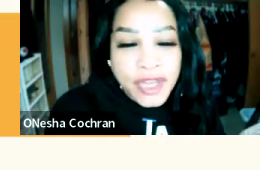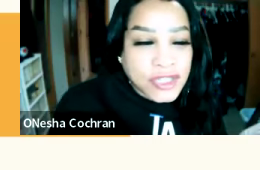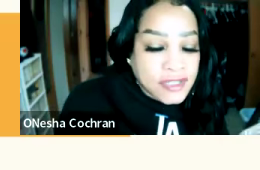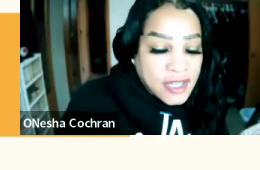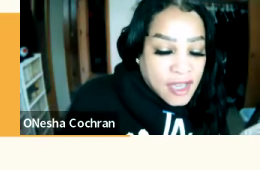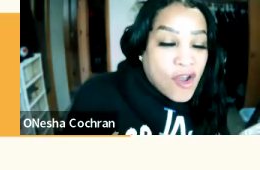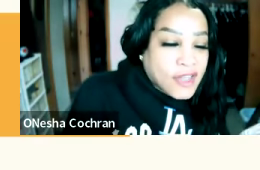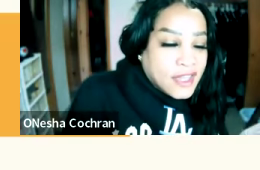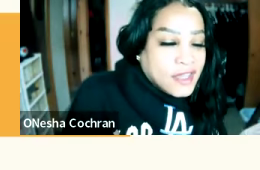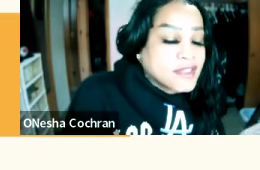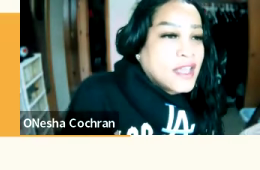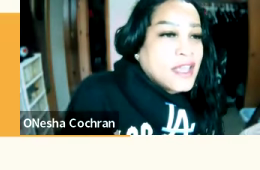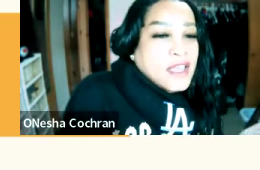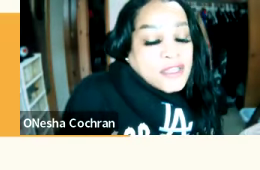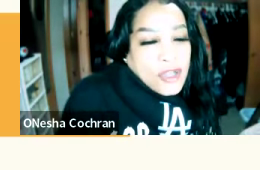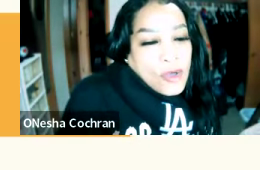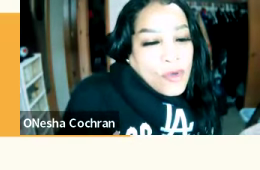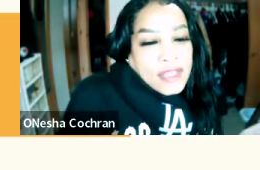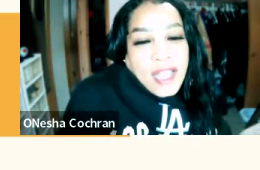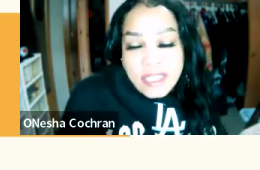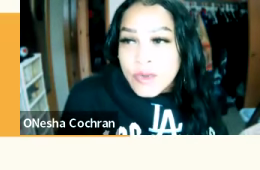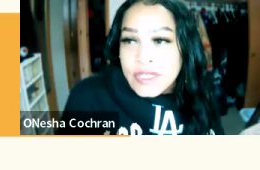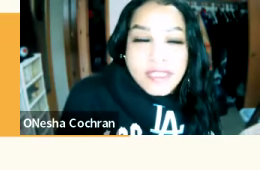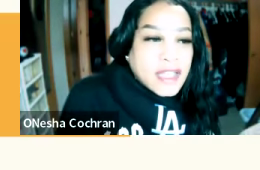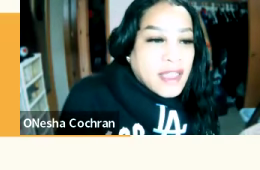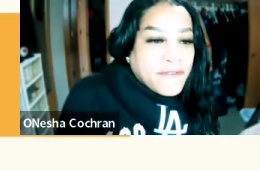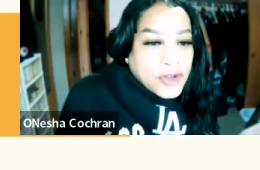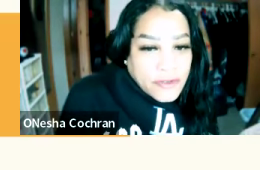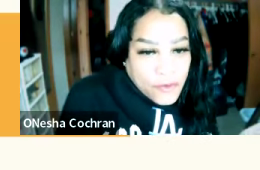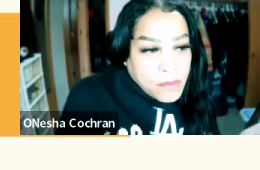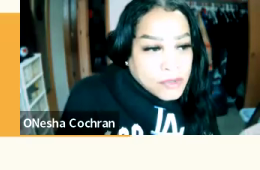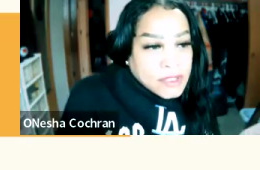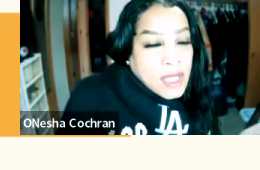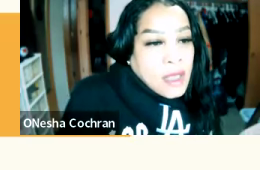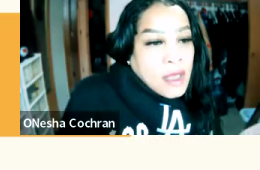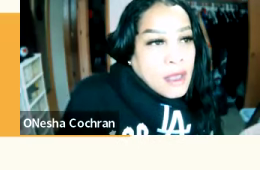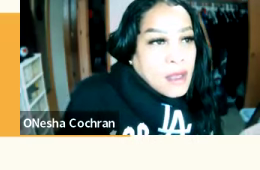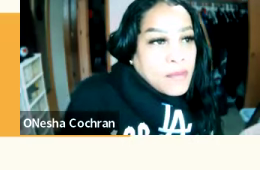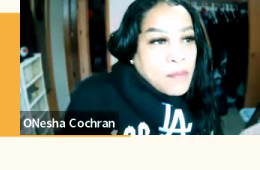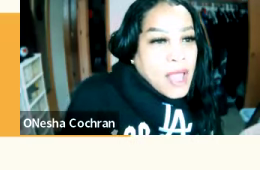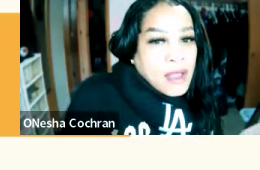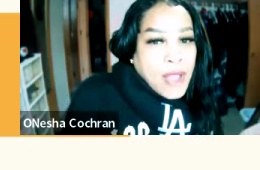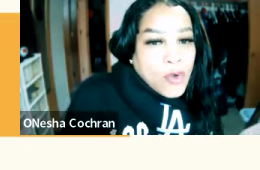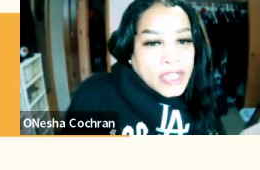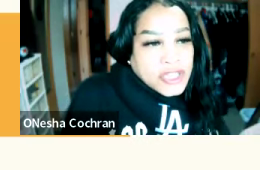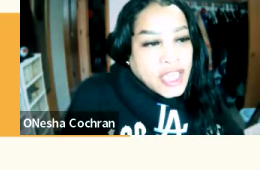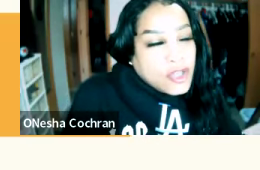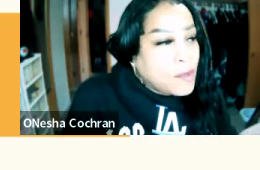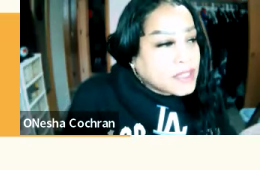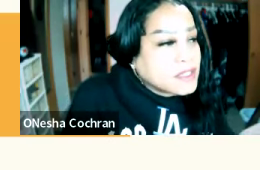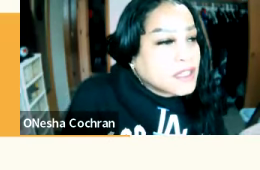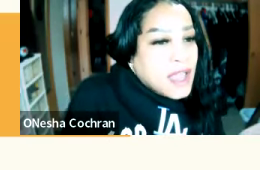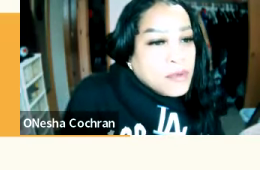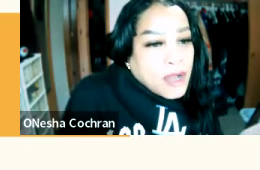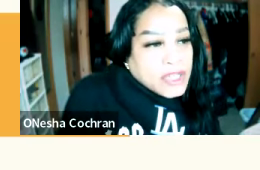many generations and our kids. So I just wanted to say that first and foremost. My question, can